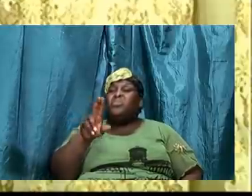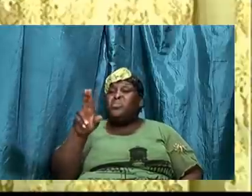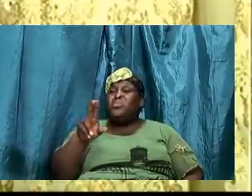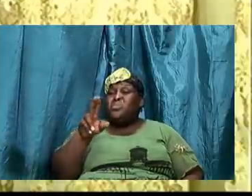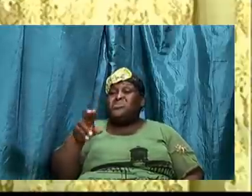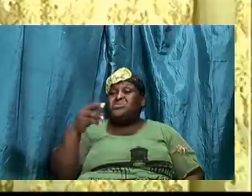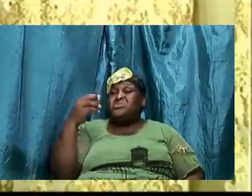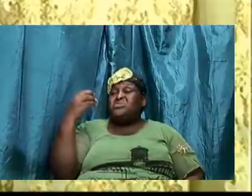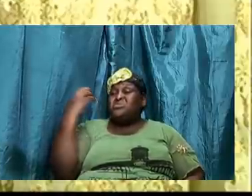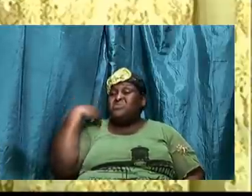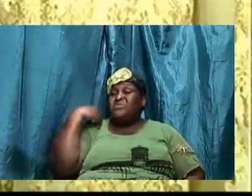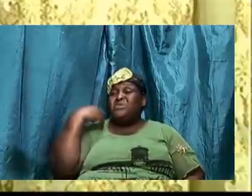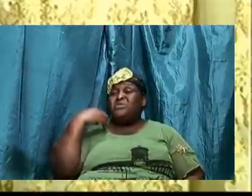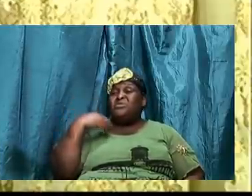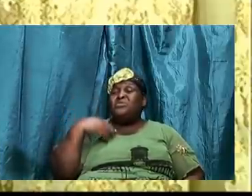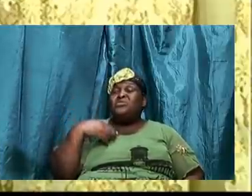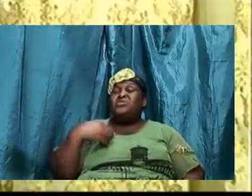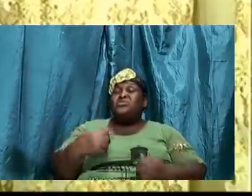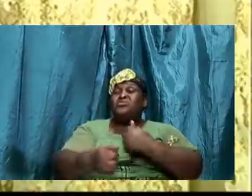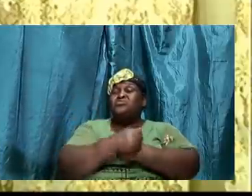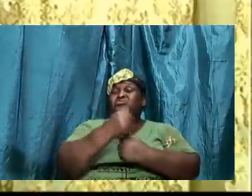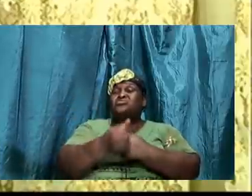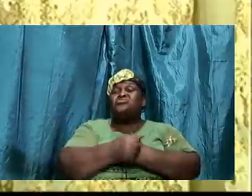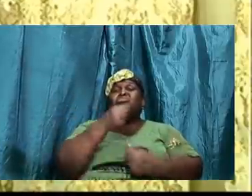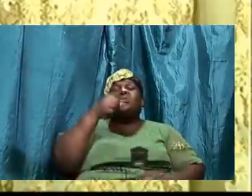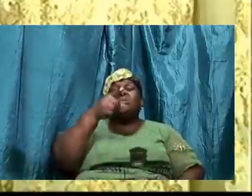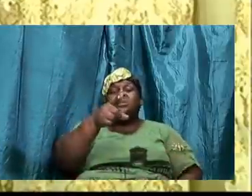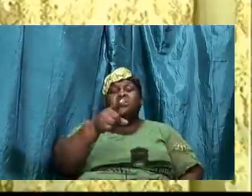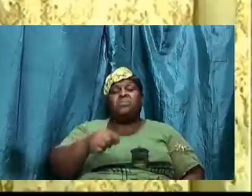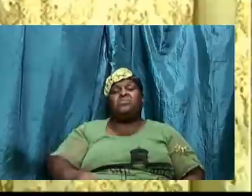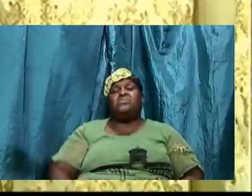you. He wants to break you.